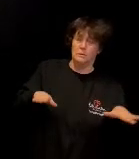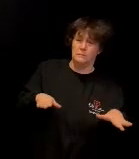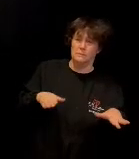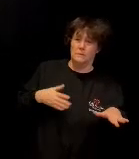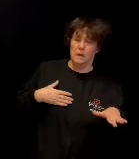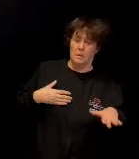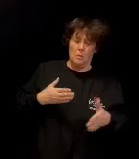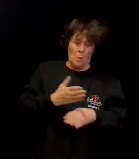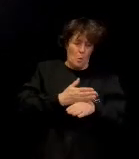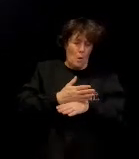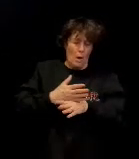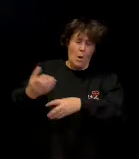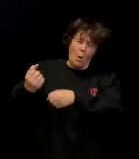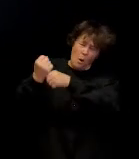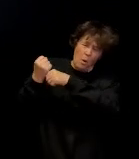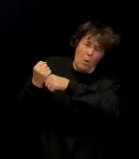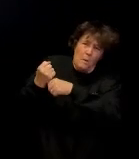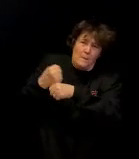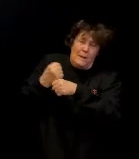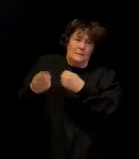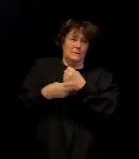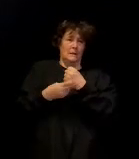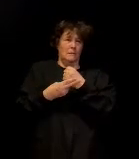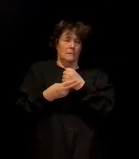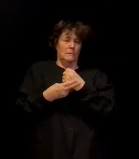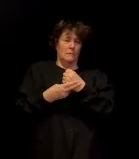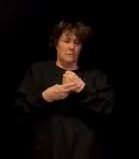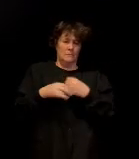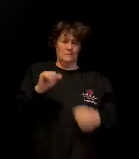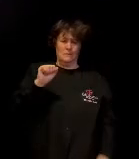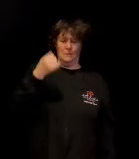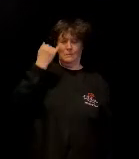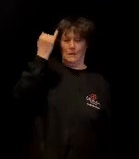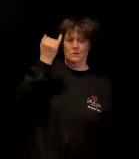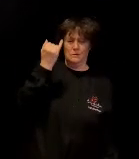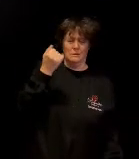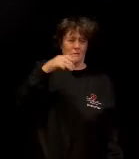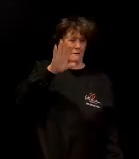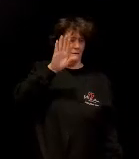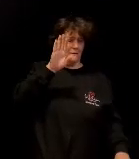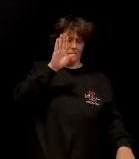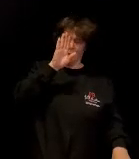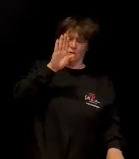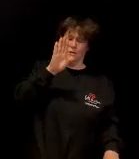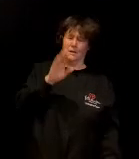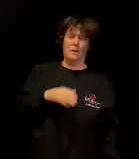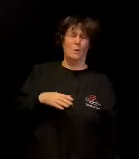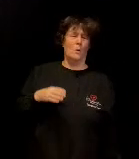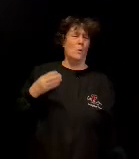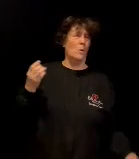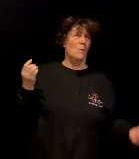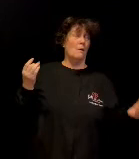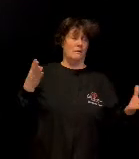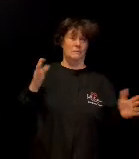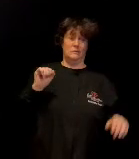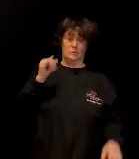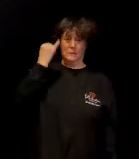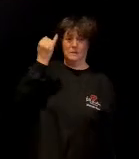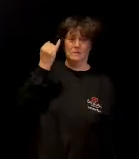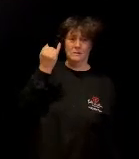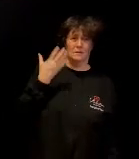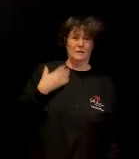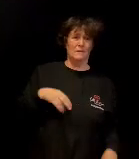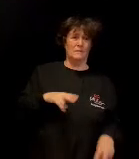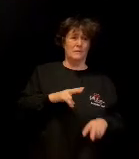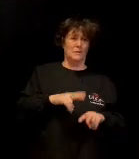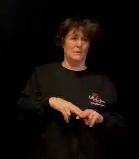boards, right? I mean, they made it to land. Could you imagine how frustrating it would be? Oh, yeah. Right? Could you imagine you're sitting there